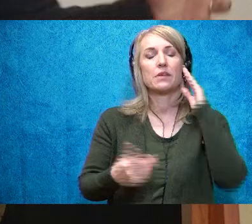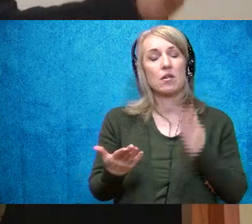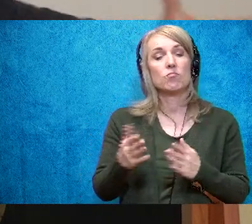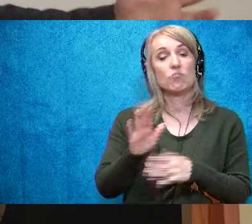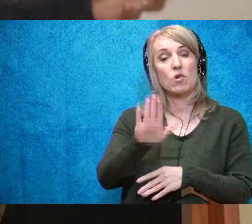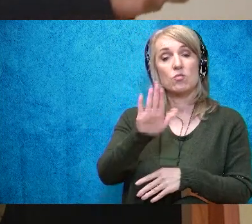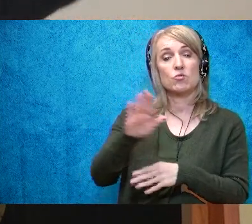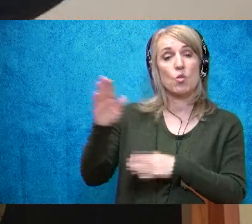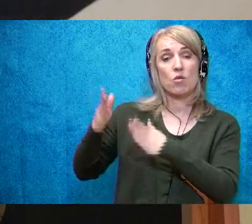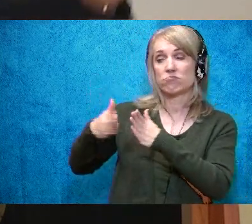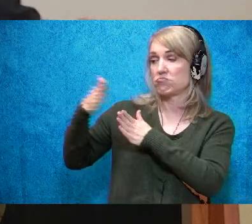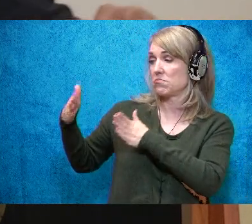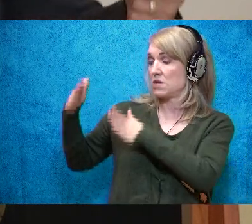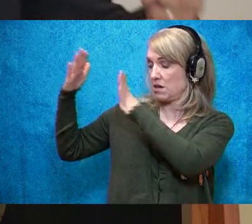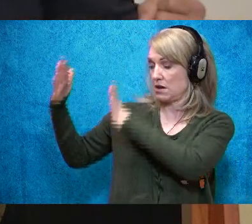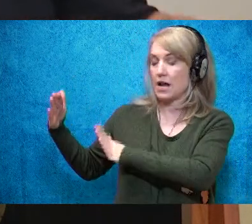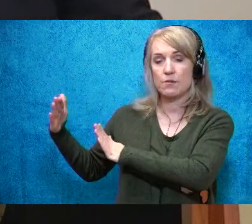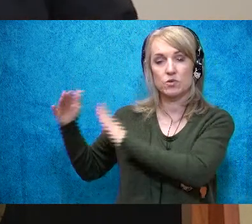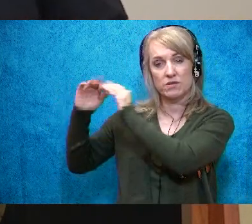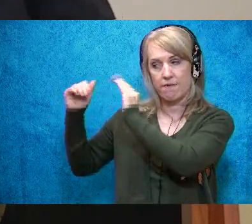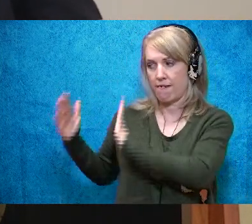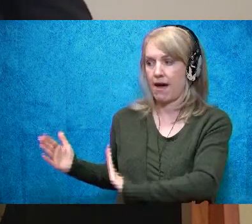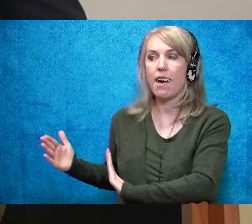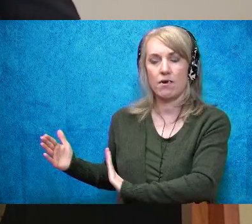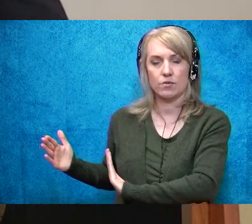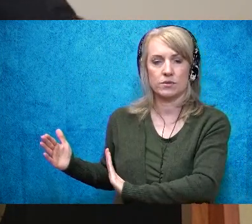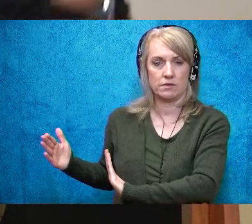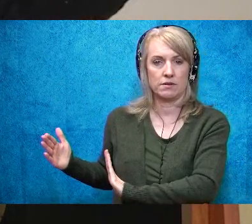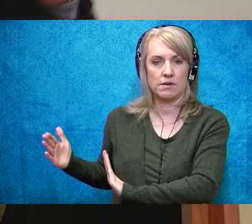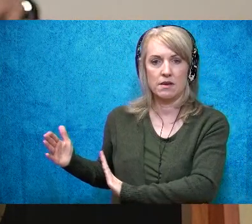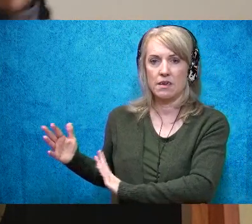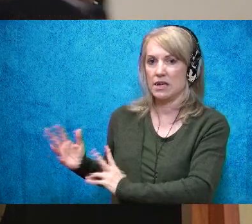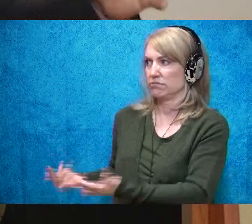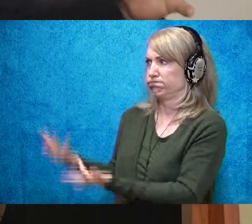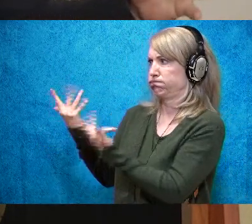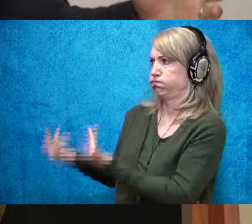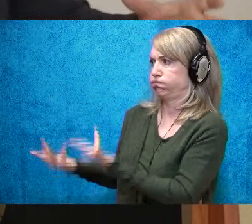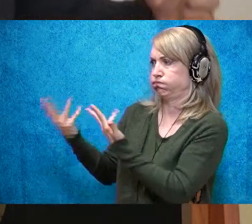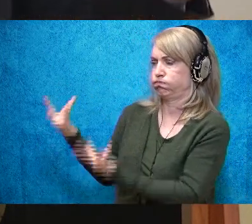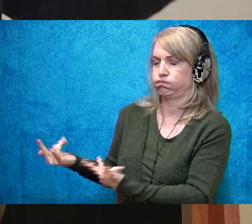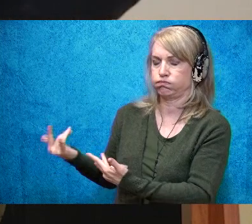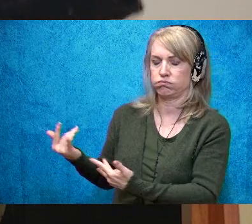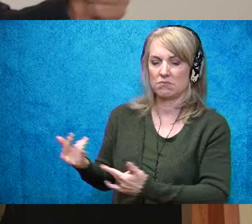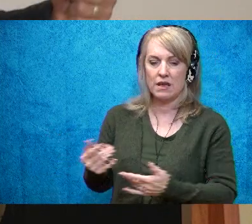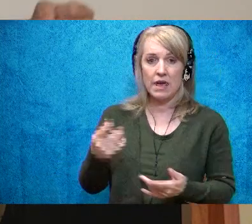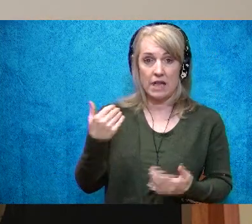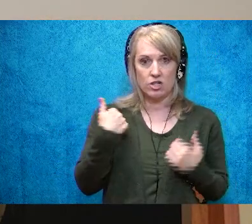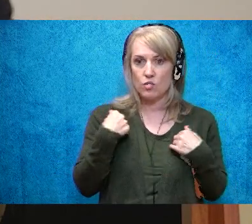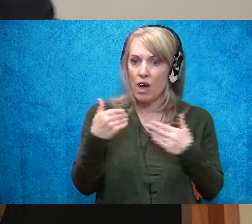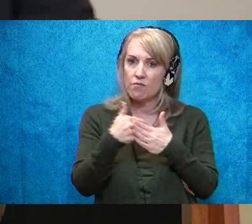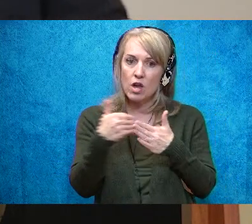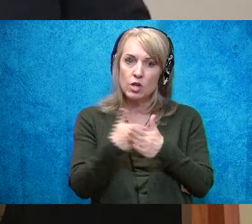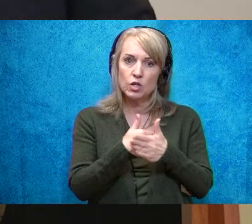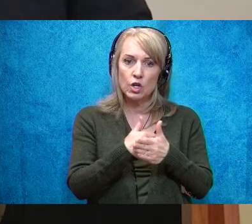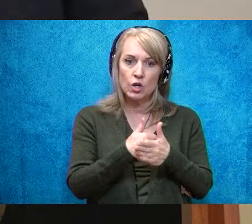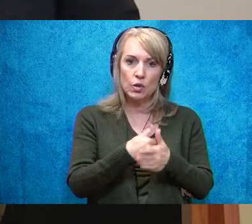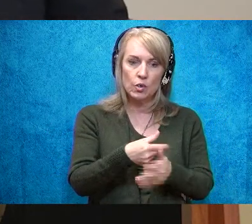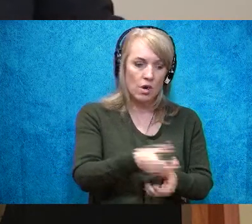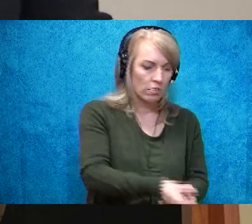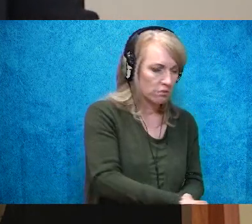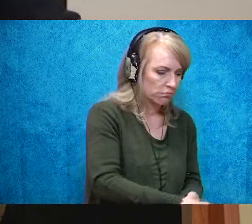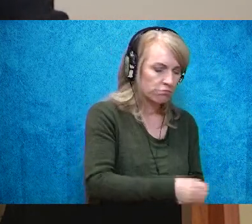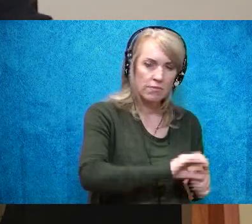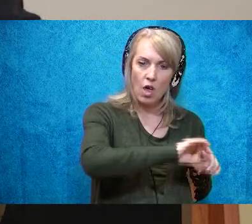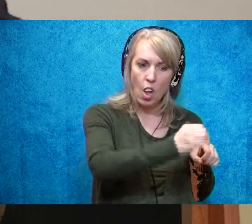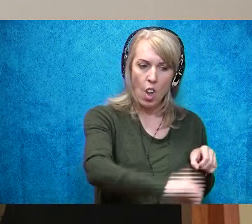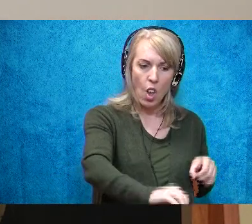have this 150-foot water hose. You just bought it at the store. It's perfect condition. It's great. But your neighbor's house is burning down